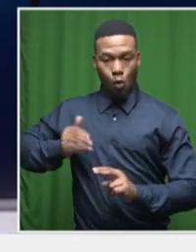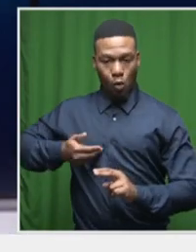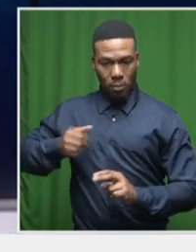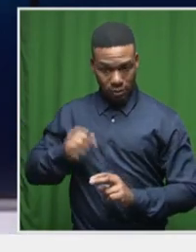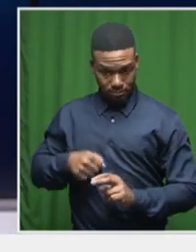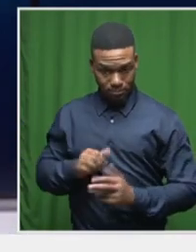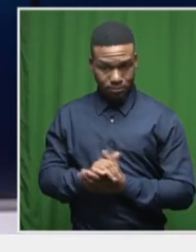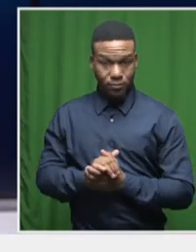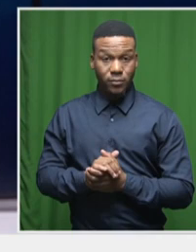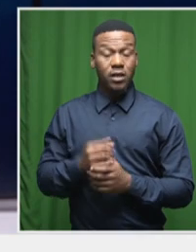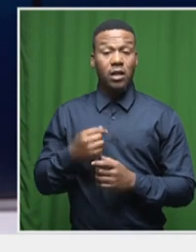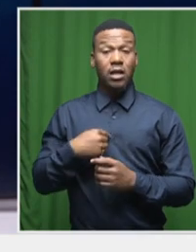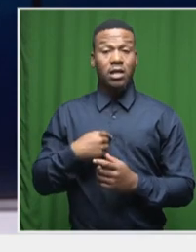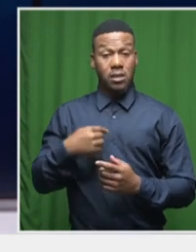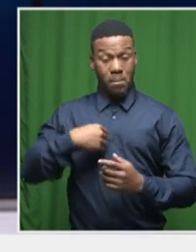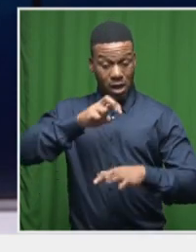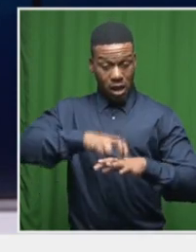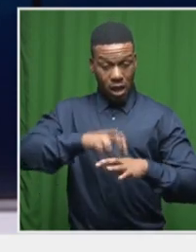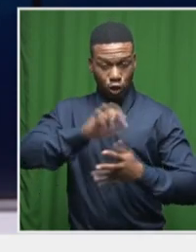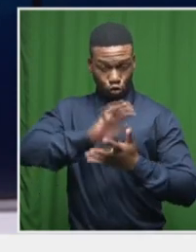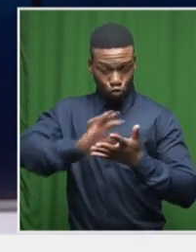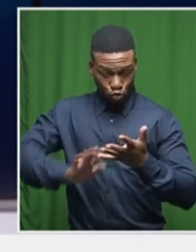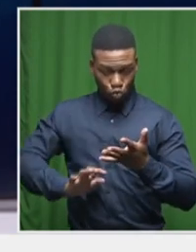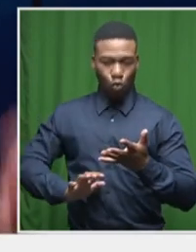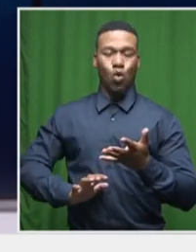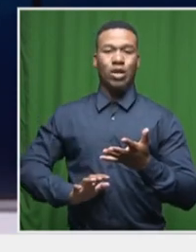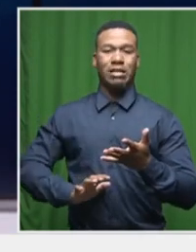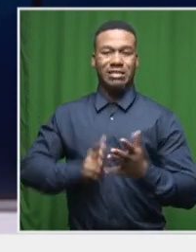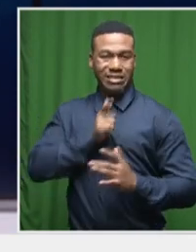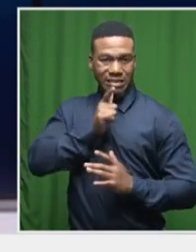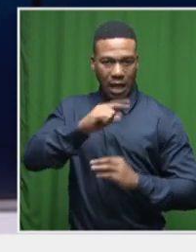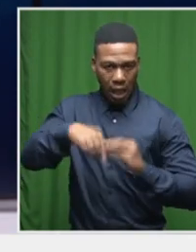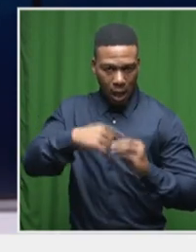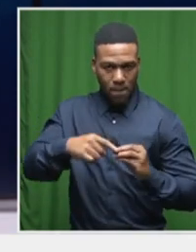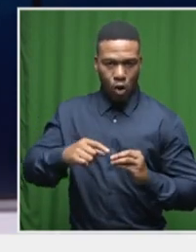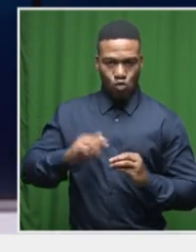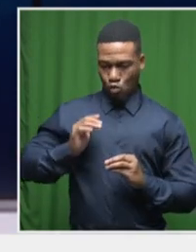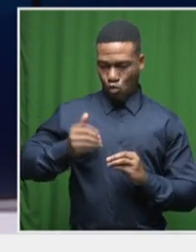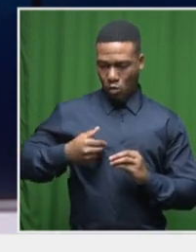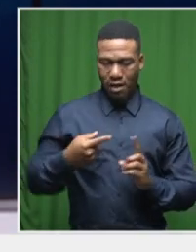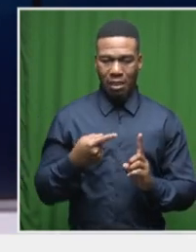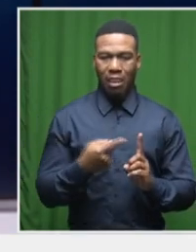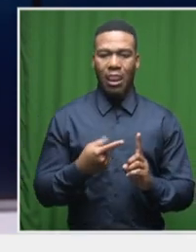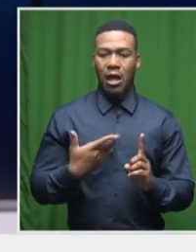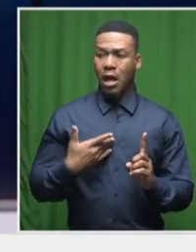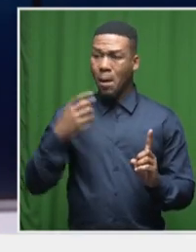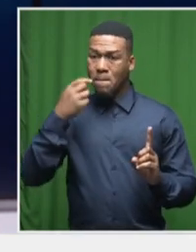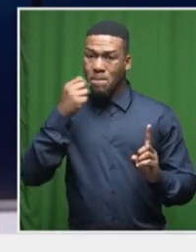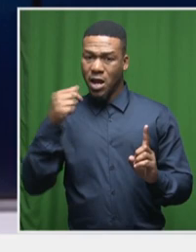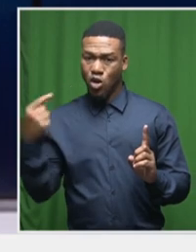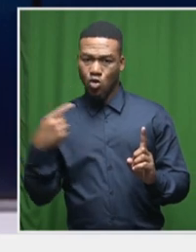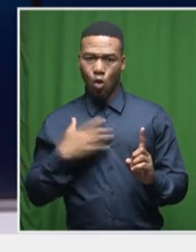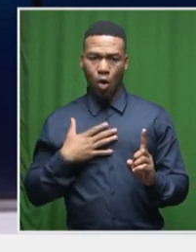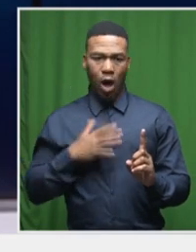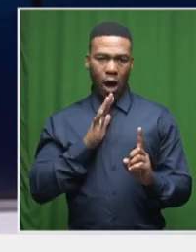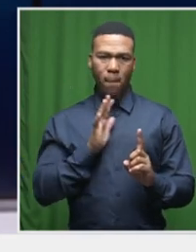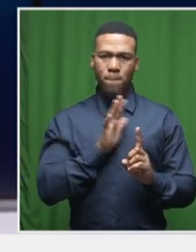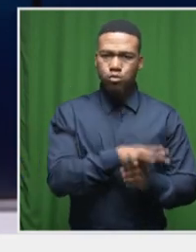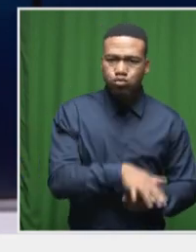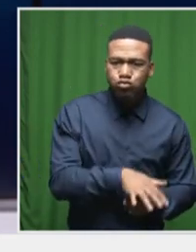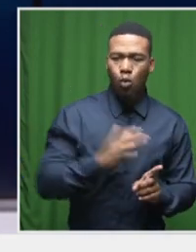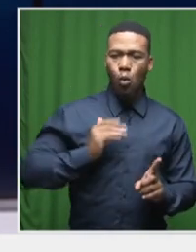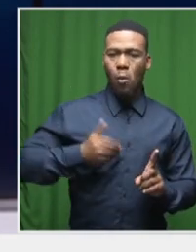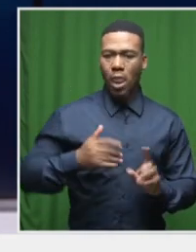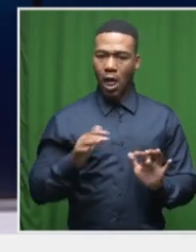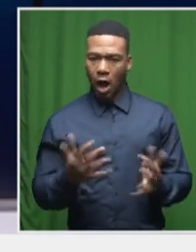in a way that I need to explain how men usually abuse women, how they rape women, everything that they do to women, because right. I was